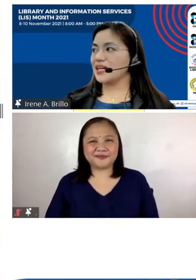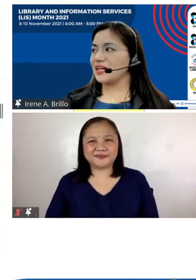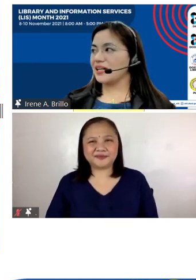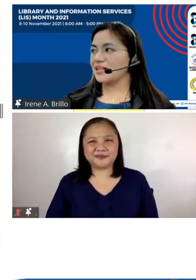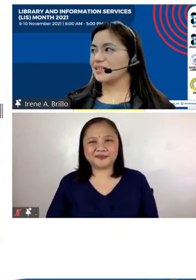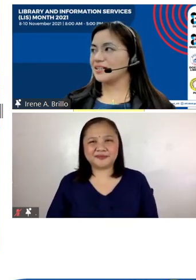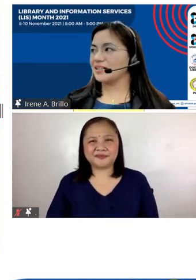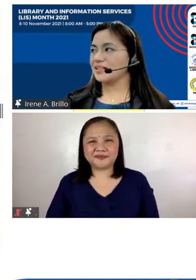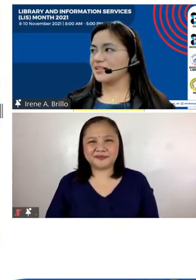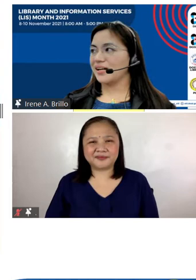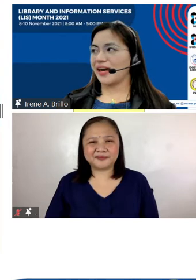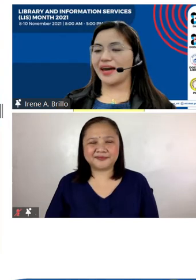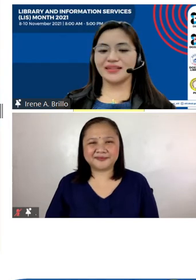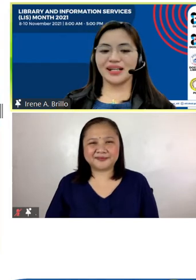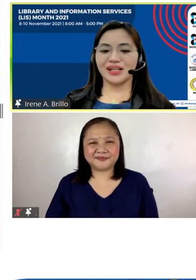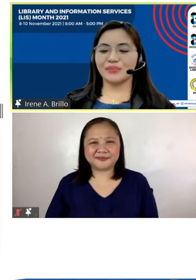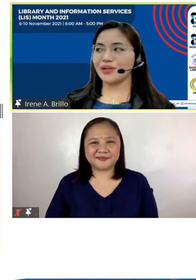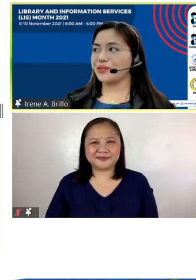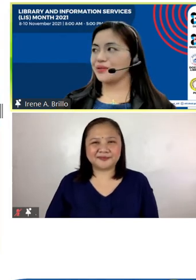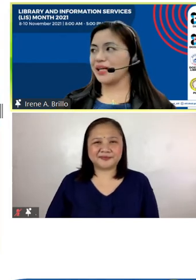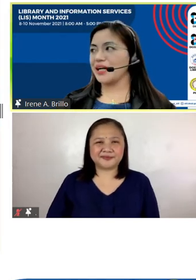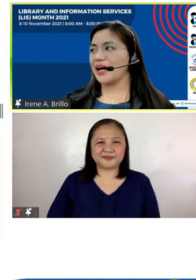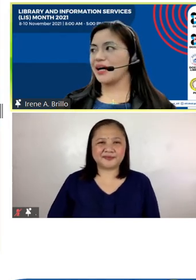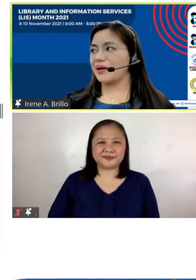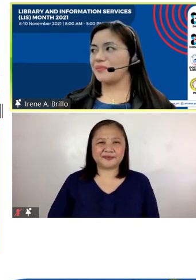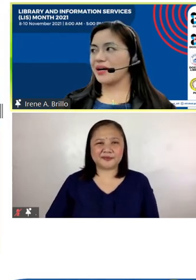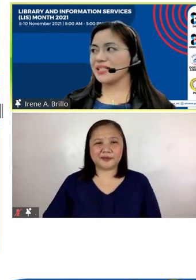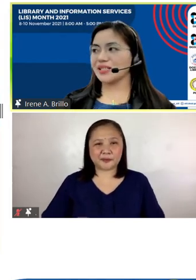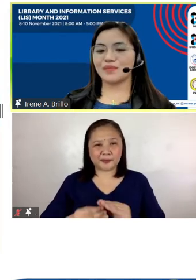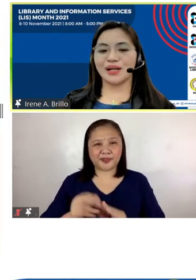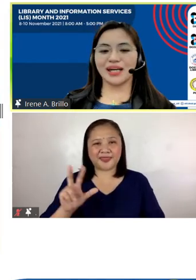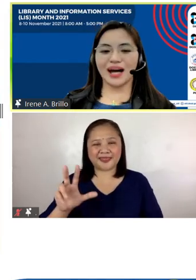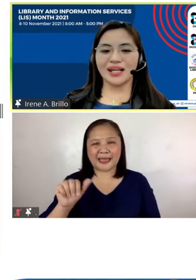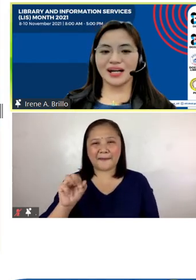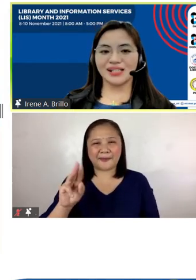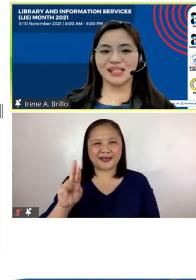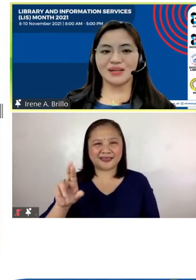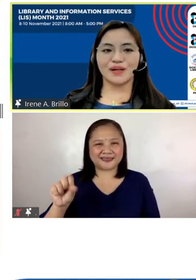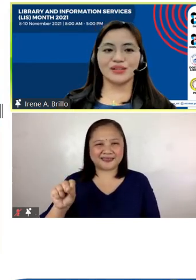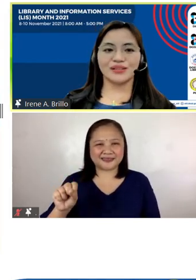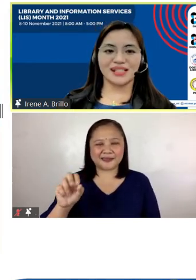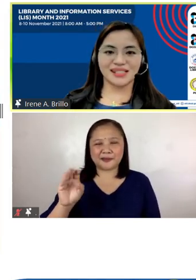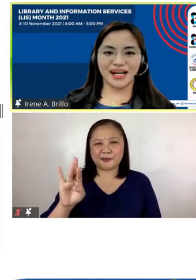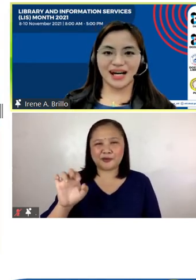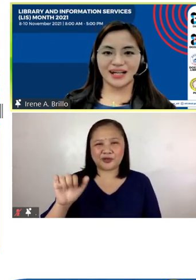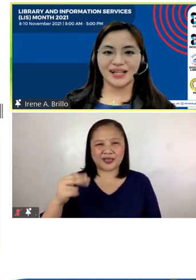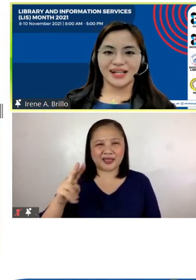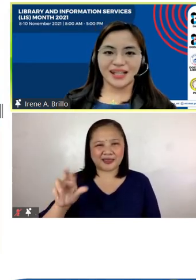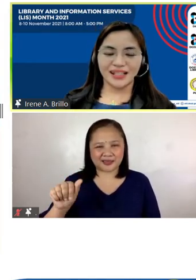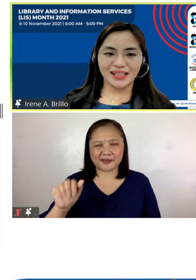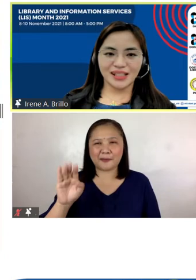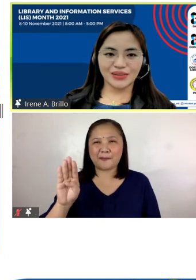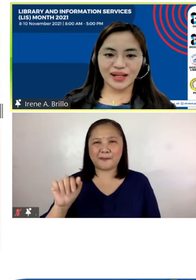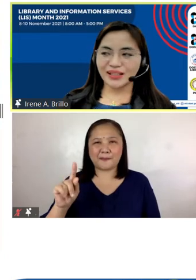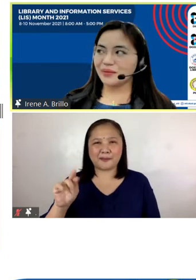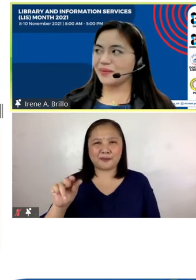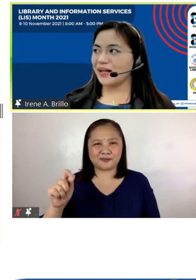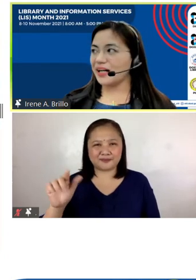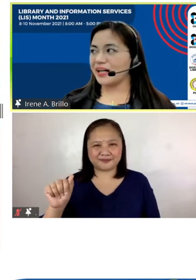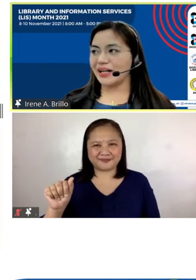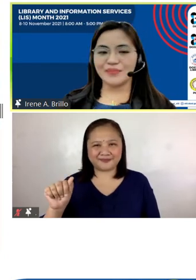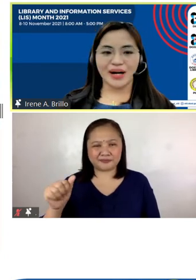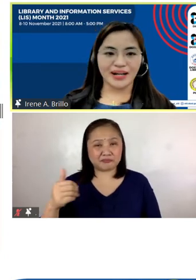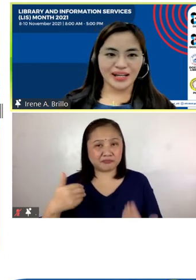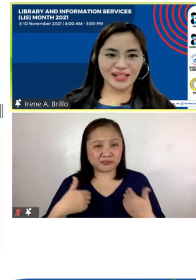I see, entry number 3, Amaris Brianna G. Bautista. Nandito ka na